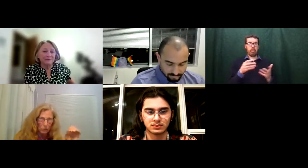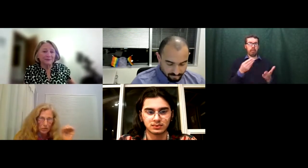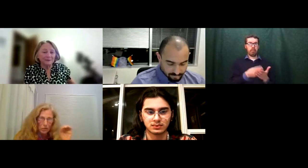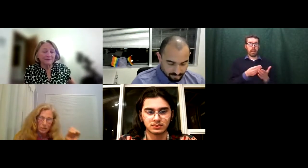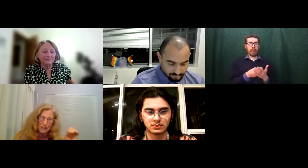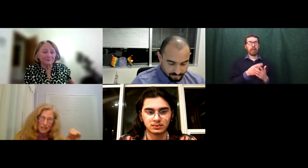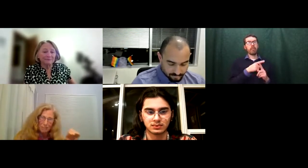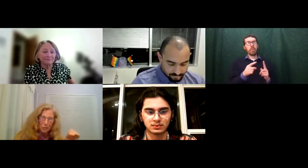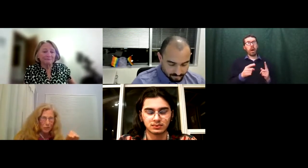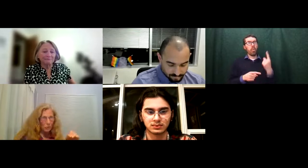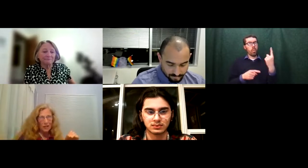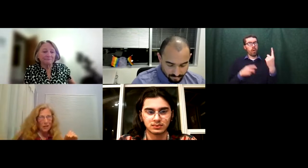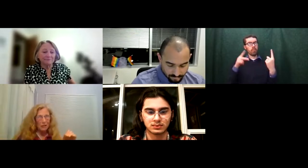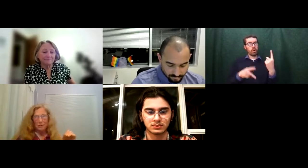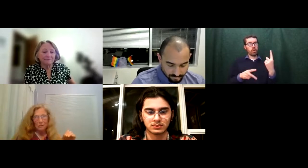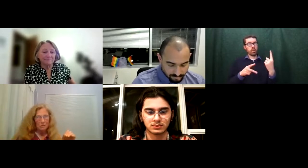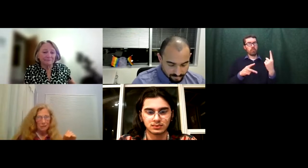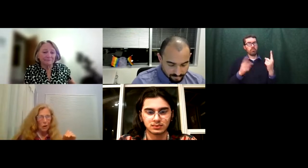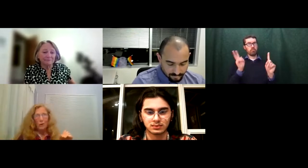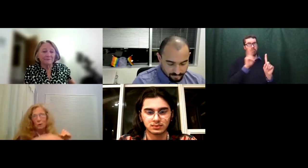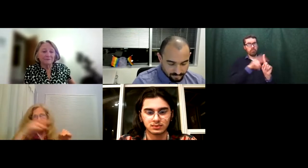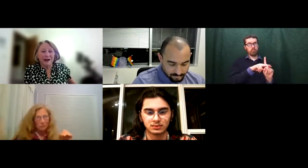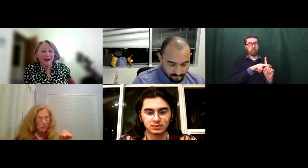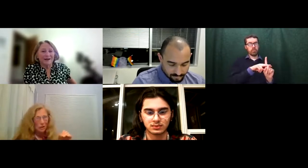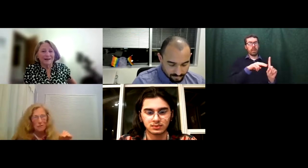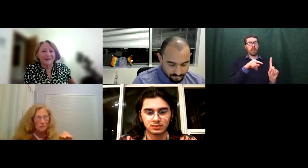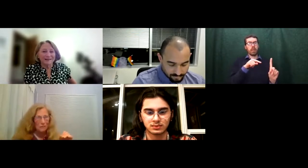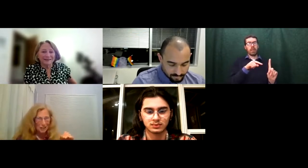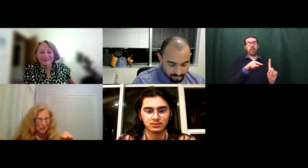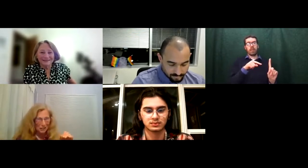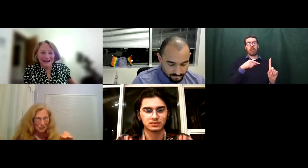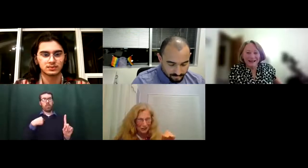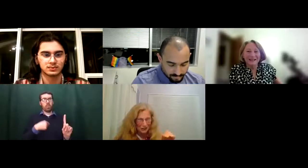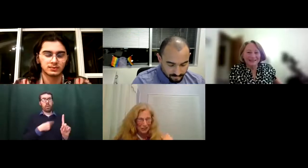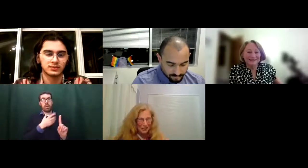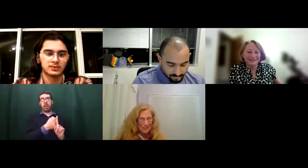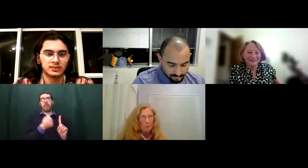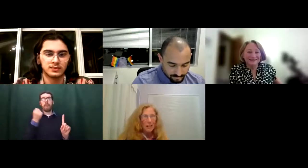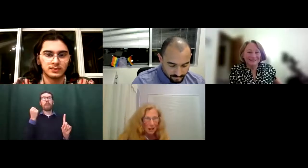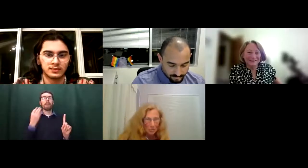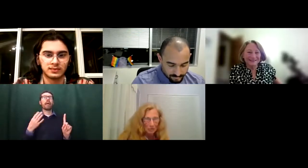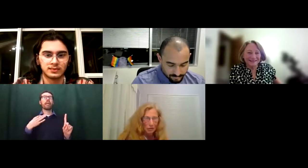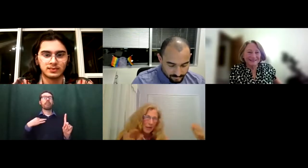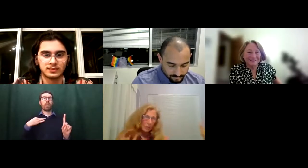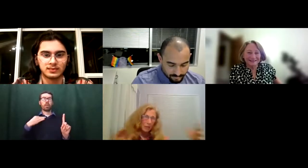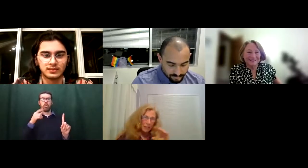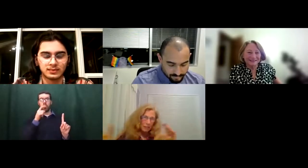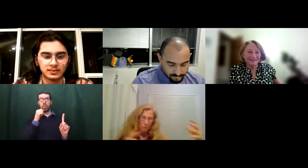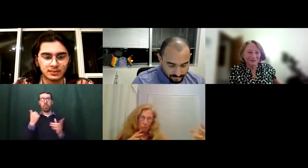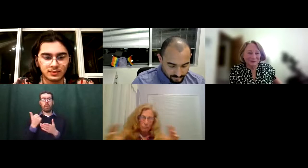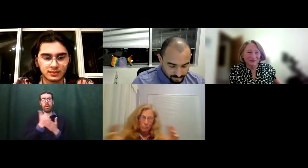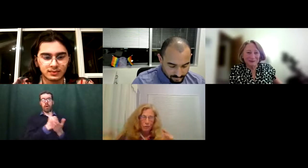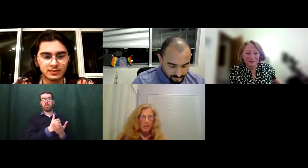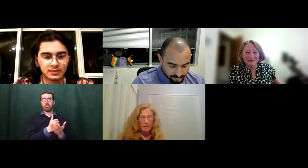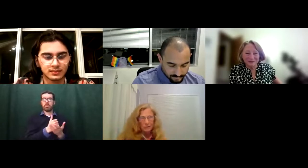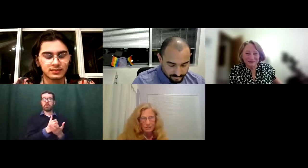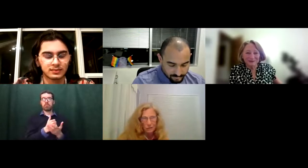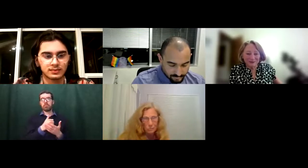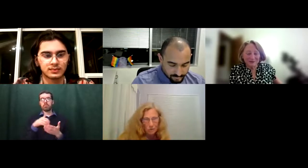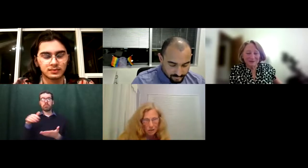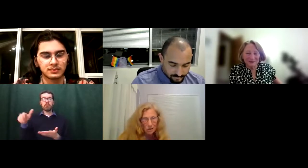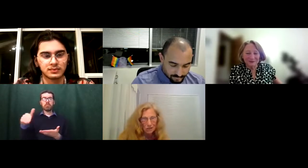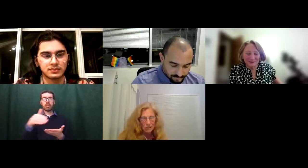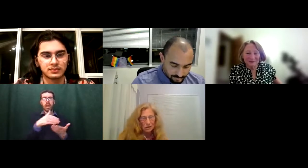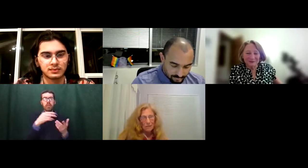just one person who's a staff person. We got a whole load of volunteers that will help and we'll get different perspectives,